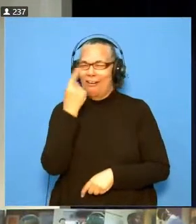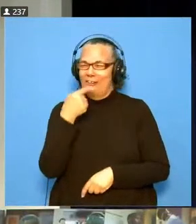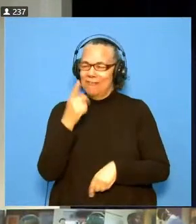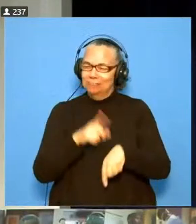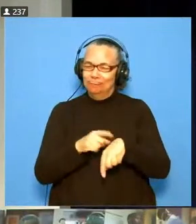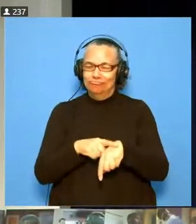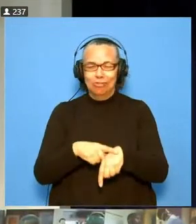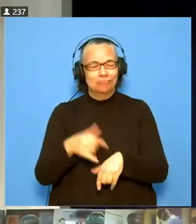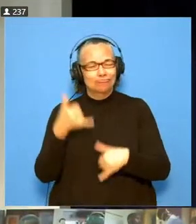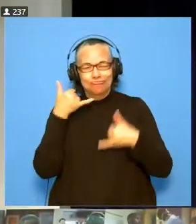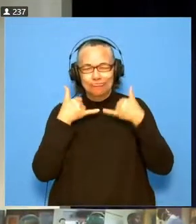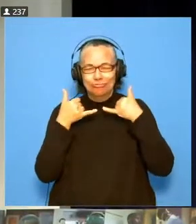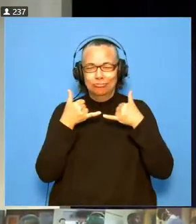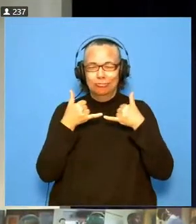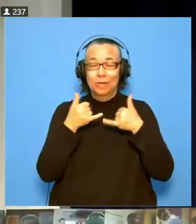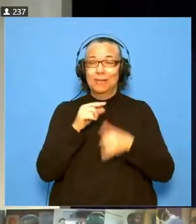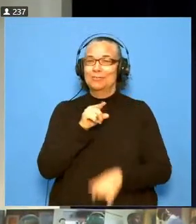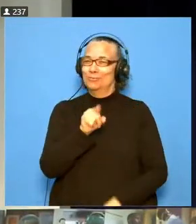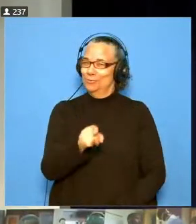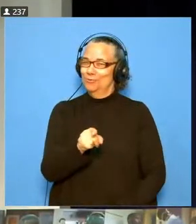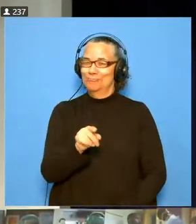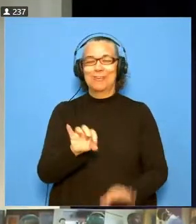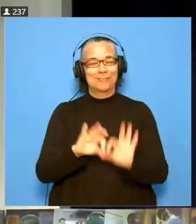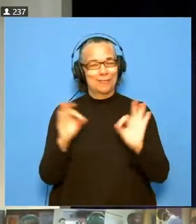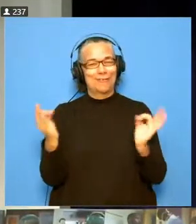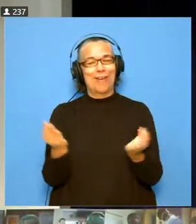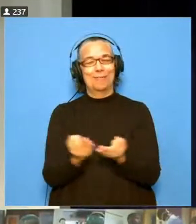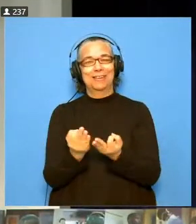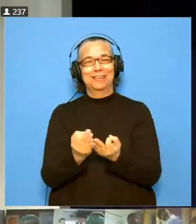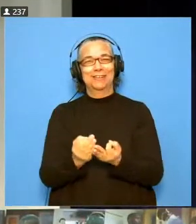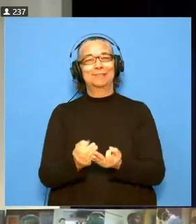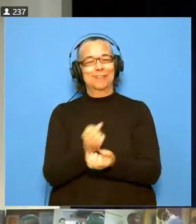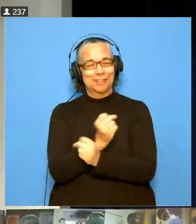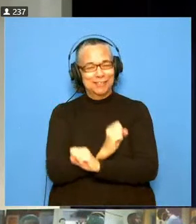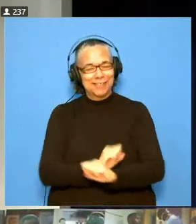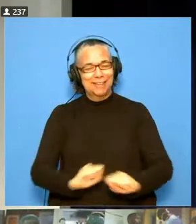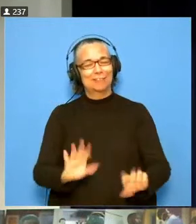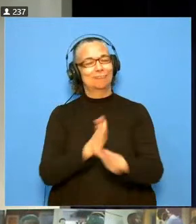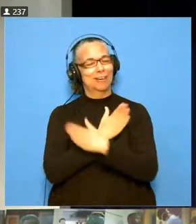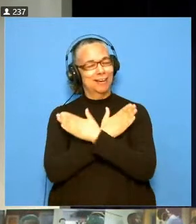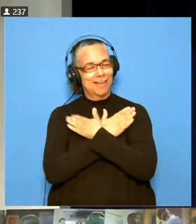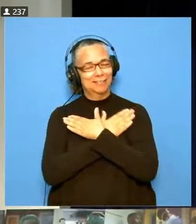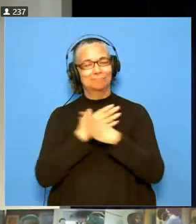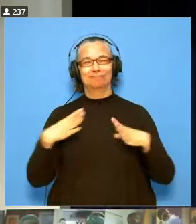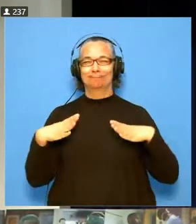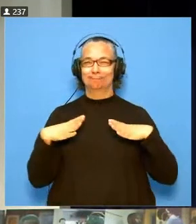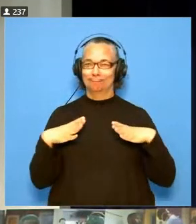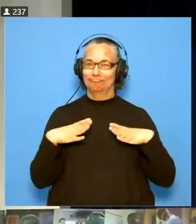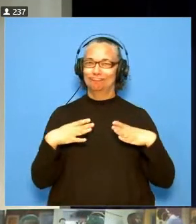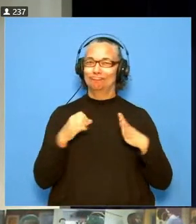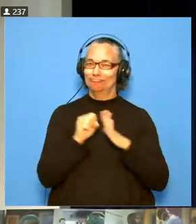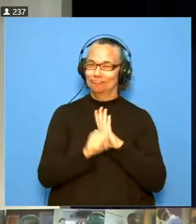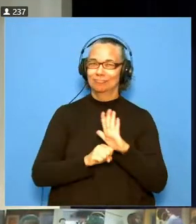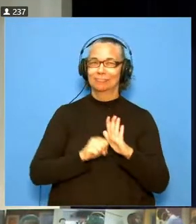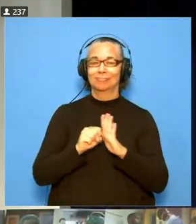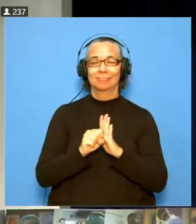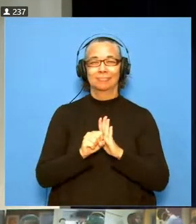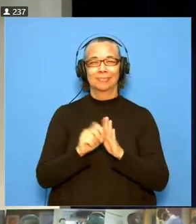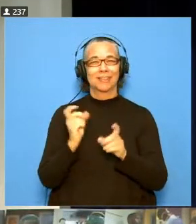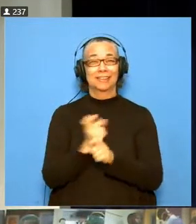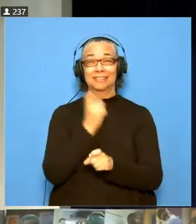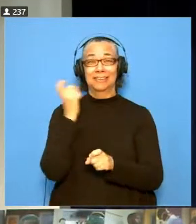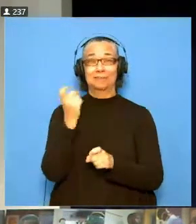them, that you and your families had a safe and relaxing holiday season. Our celebrations